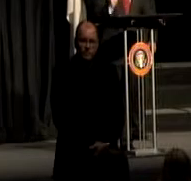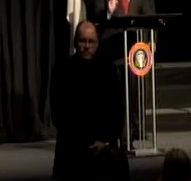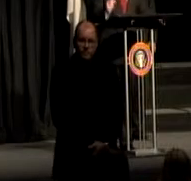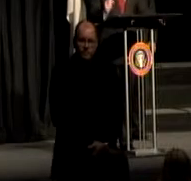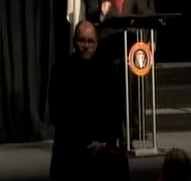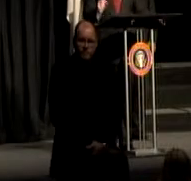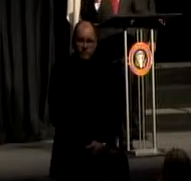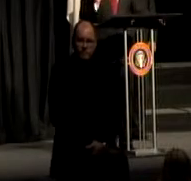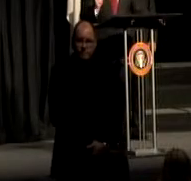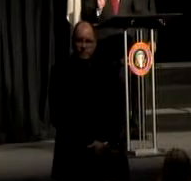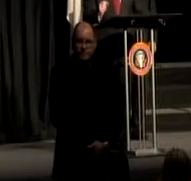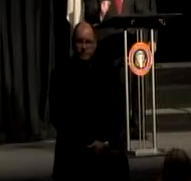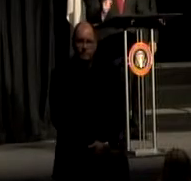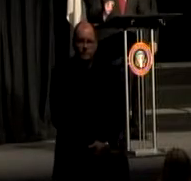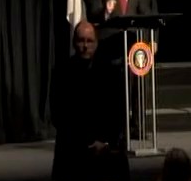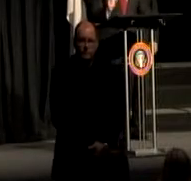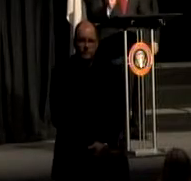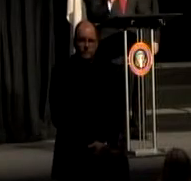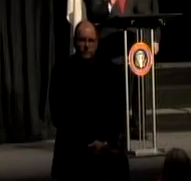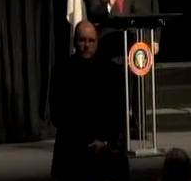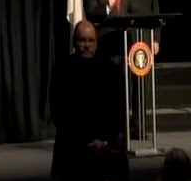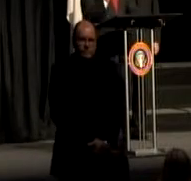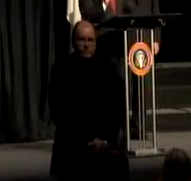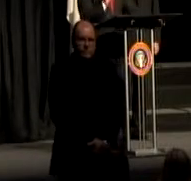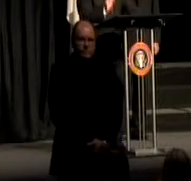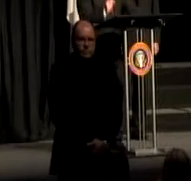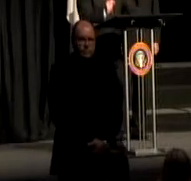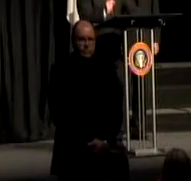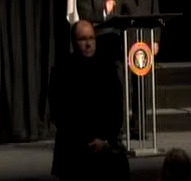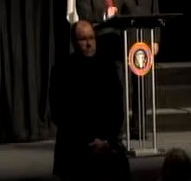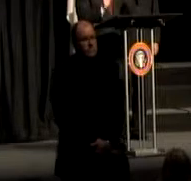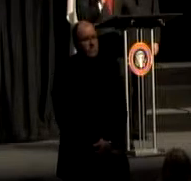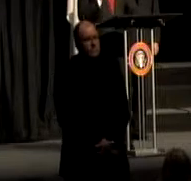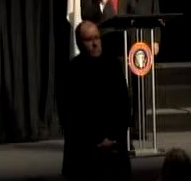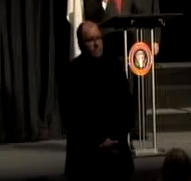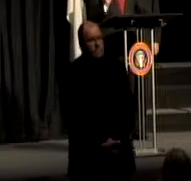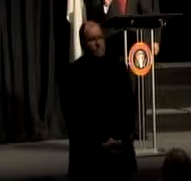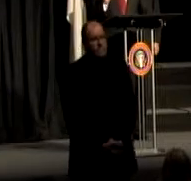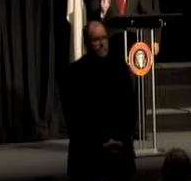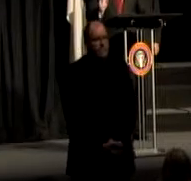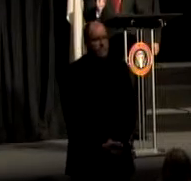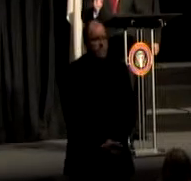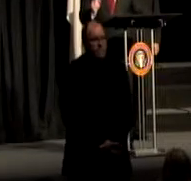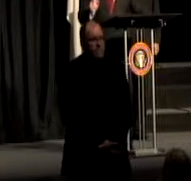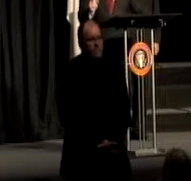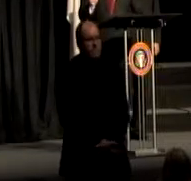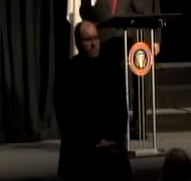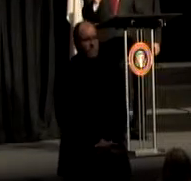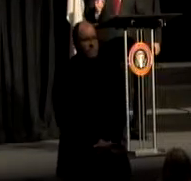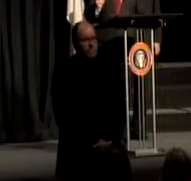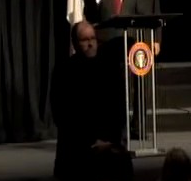us as a church today as a body of Christ. The three musketeers said this, I've spent all of my life